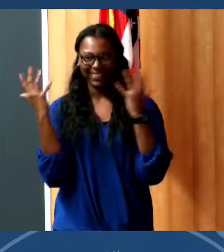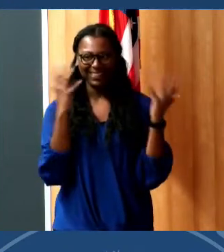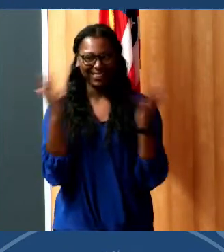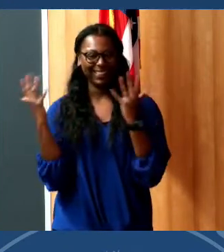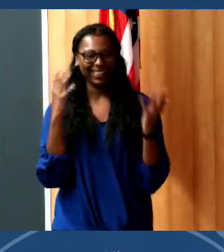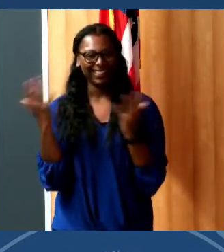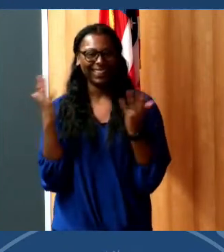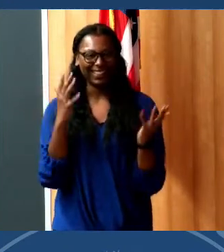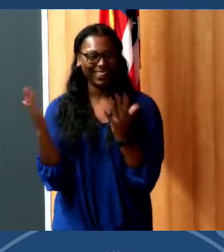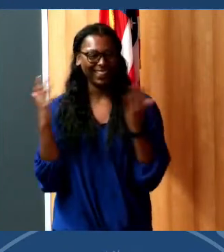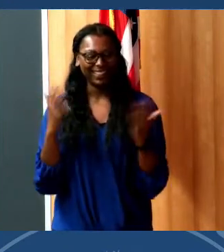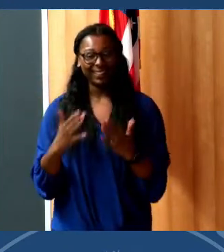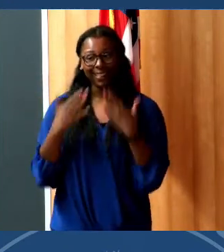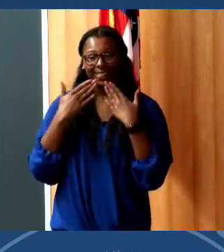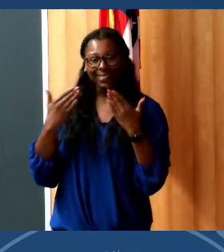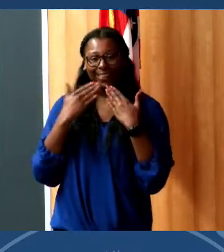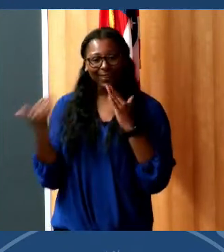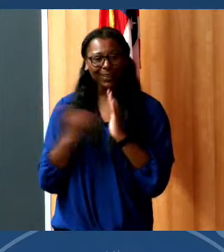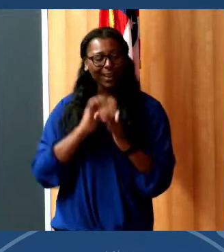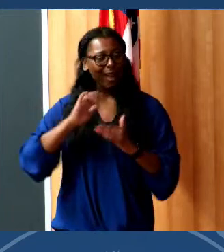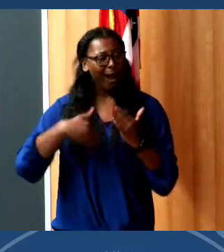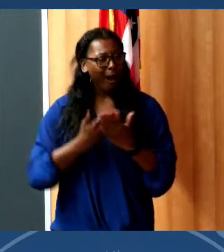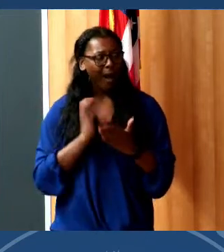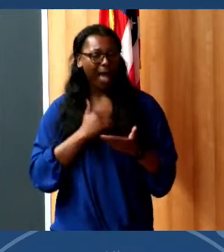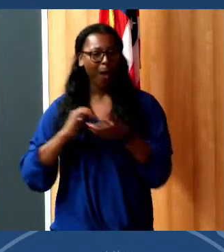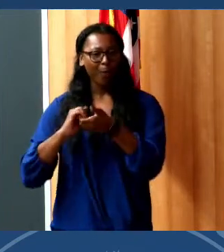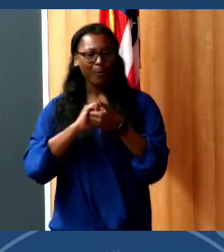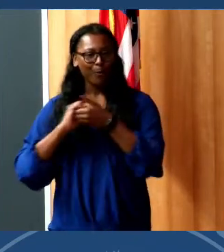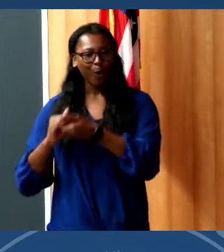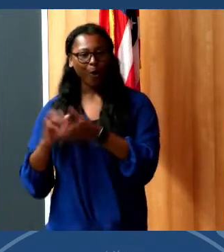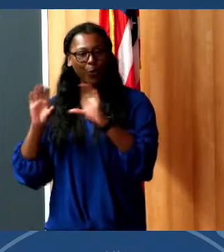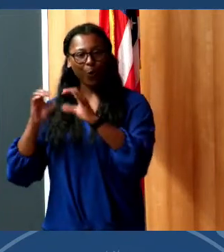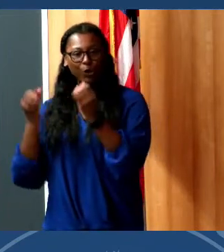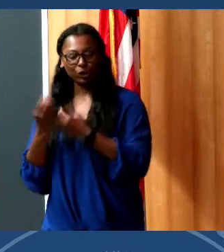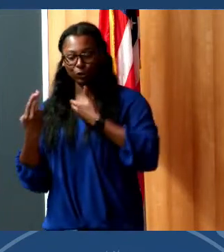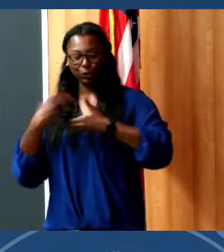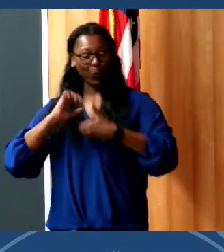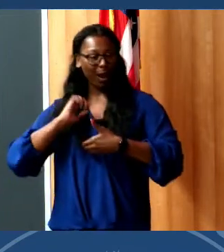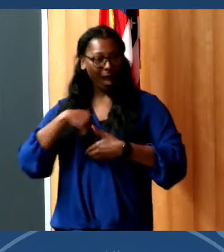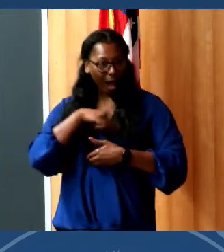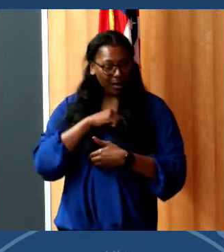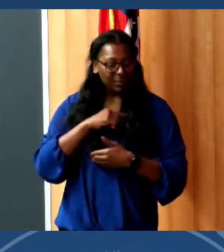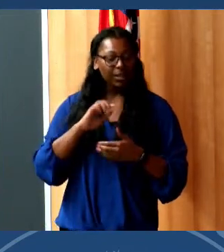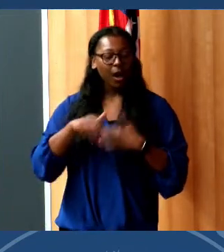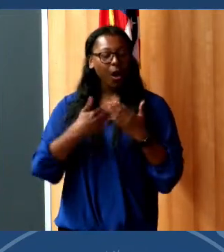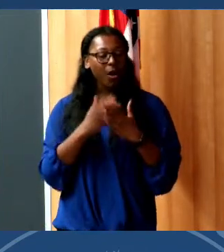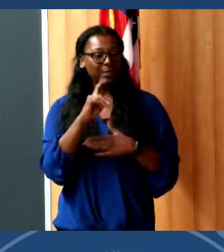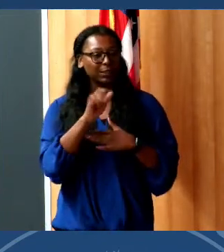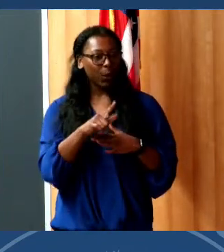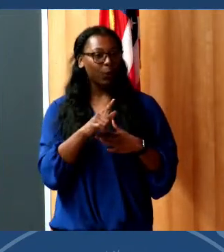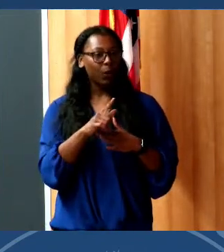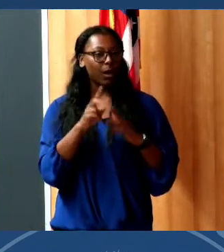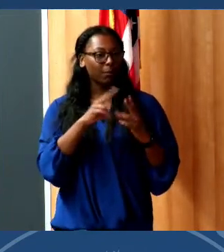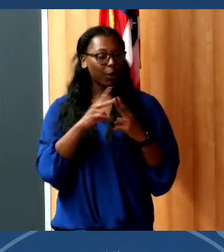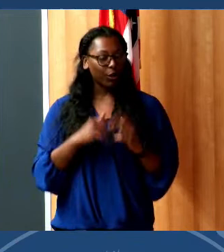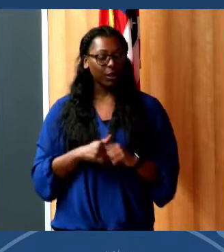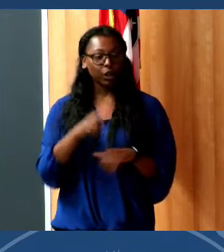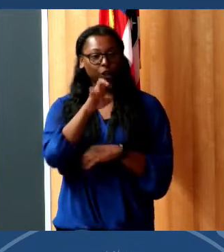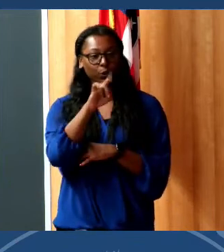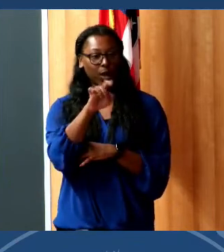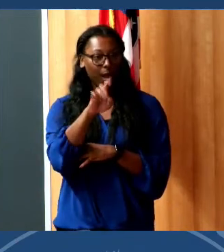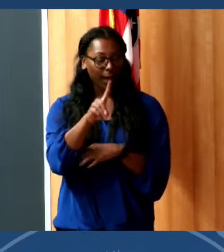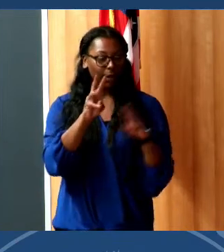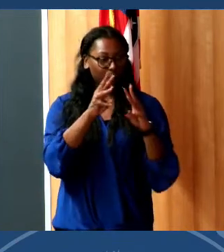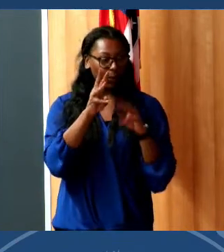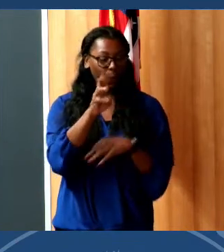Thank you again to all of our partner sites, the Delaware Department of Education, Summer Learning Collaborative, United Way of